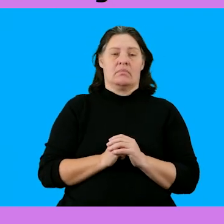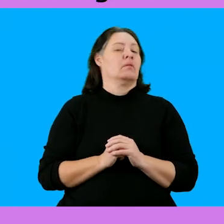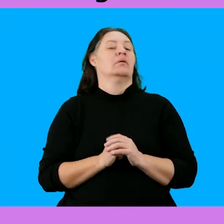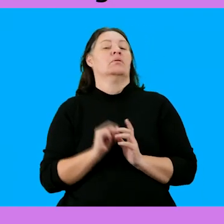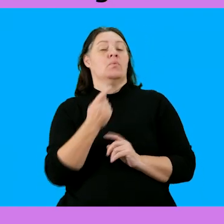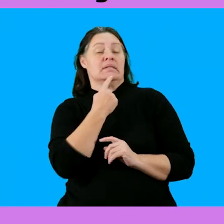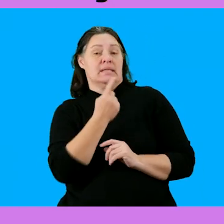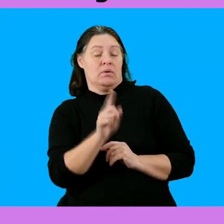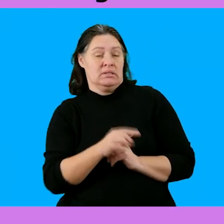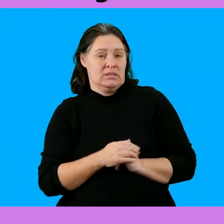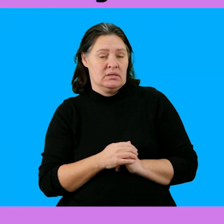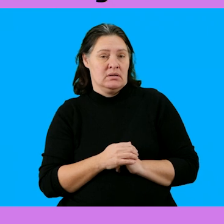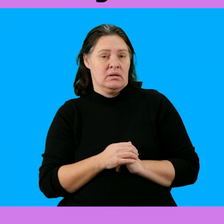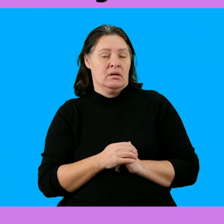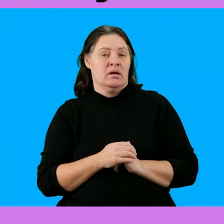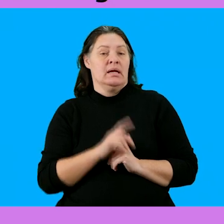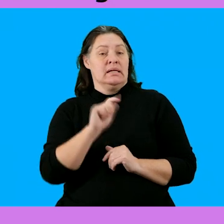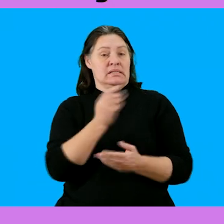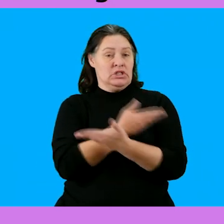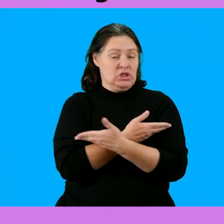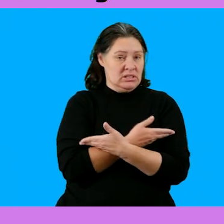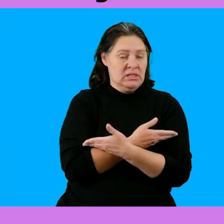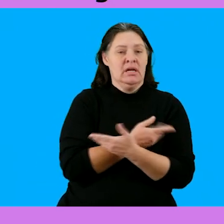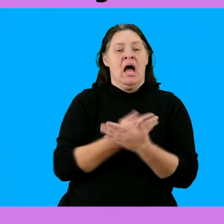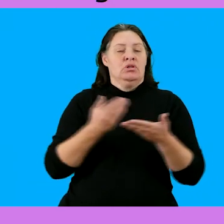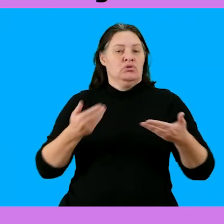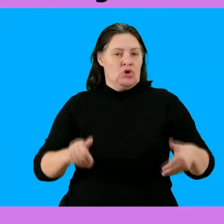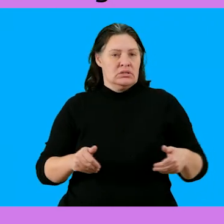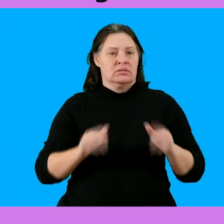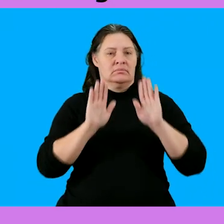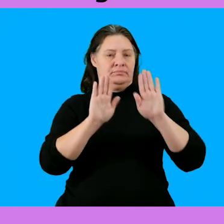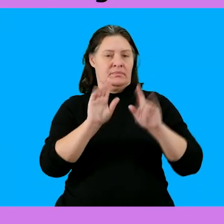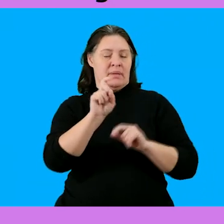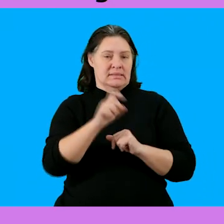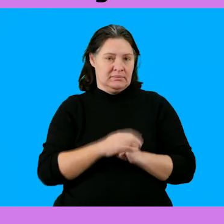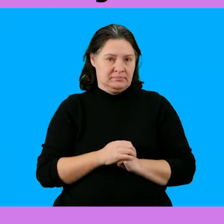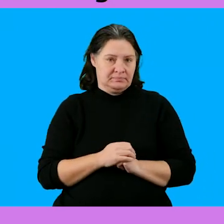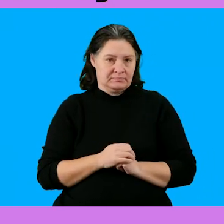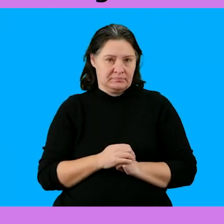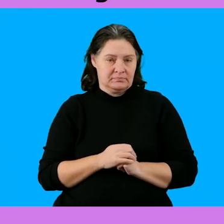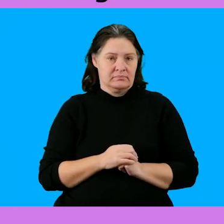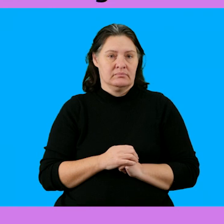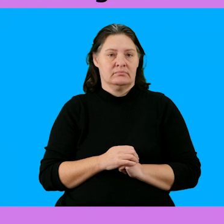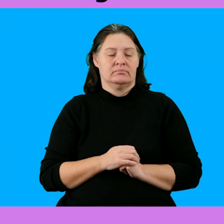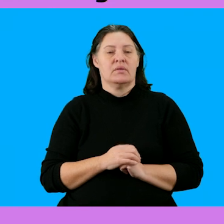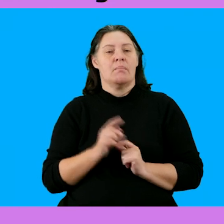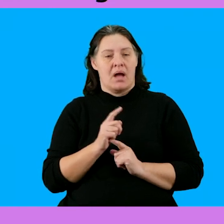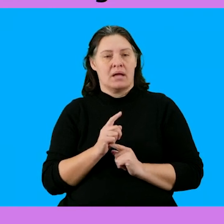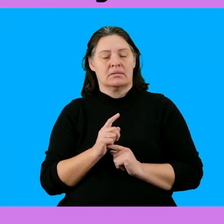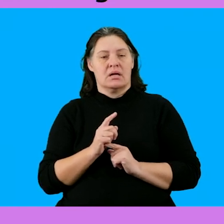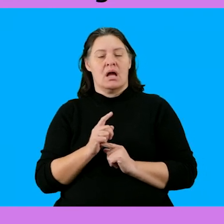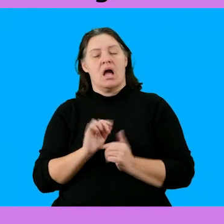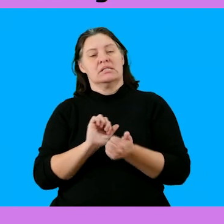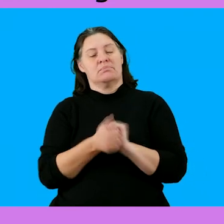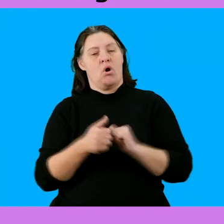So basically what we are saying is the t-shirt and the shorts must be placed like this, as we can see here, right? As